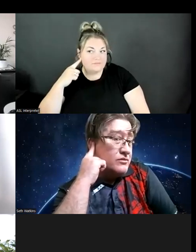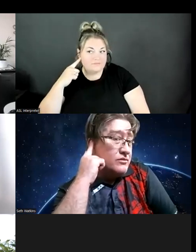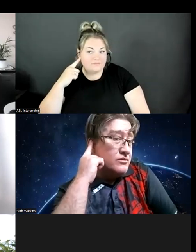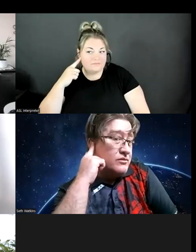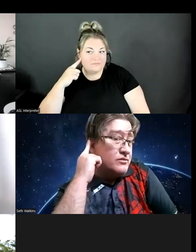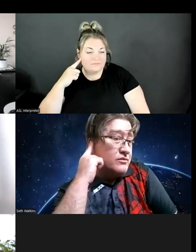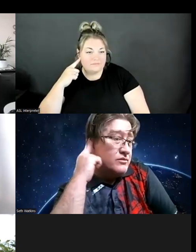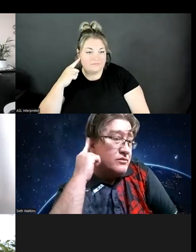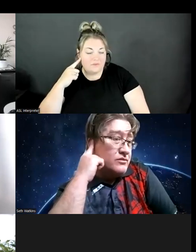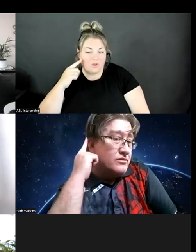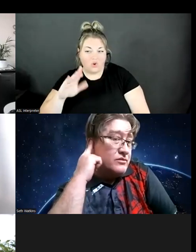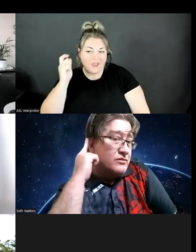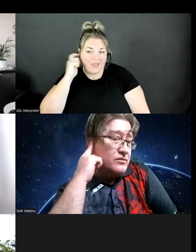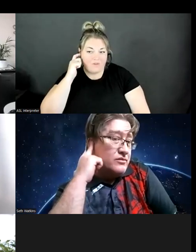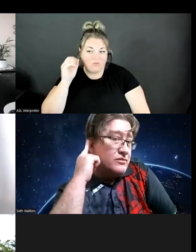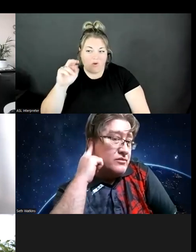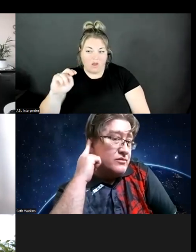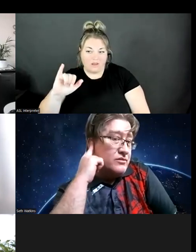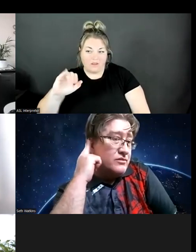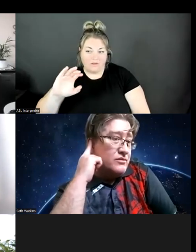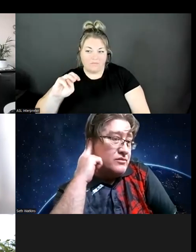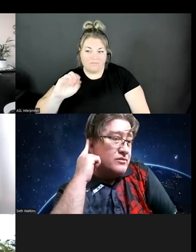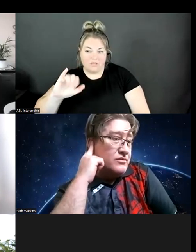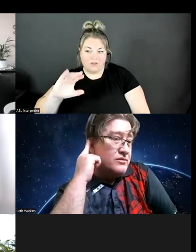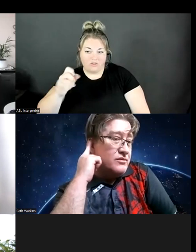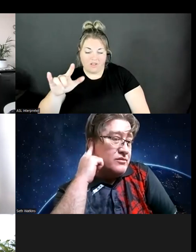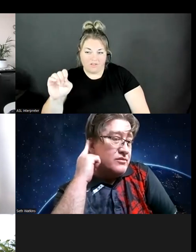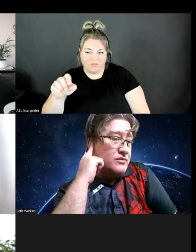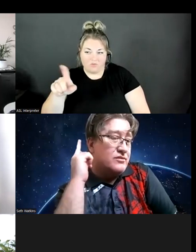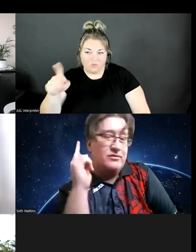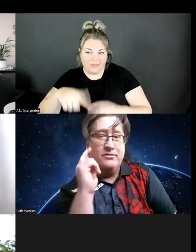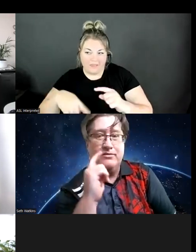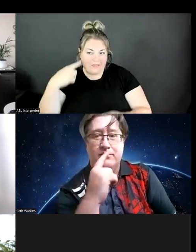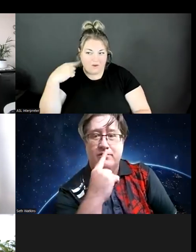Are your headphones on, Michelle? You can't hear us.